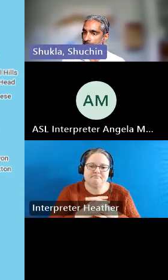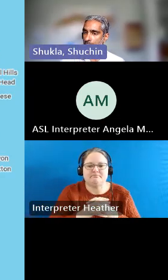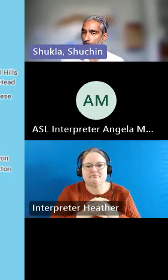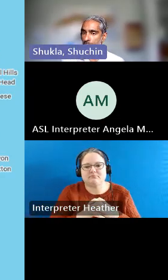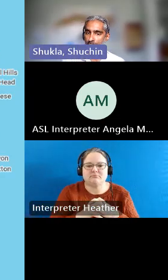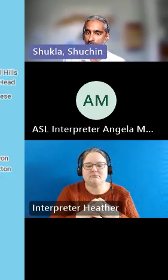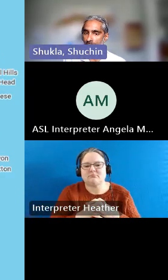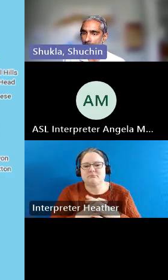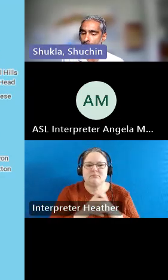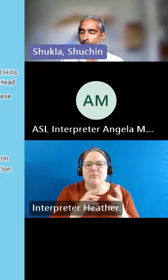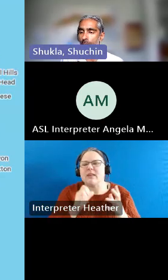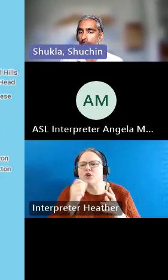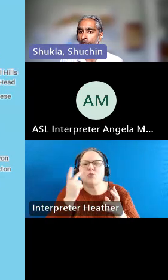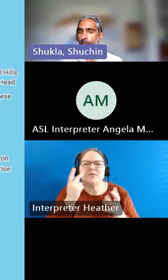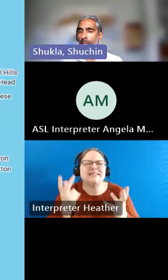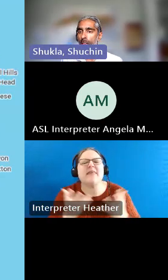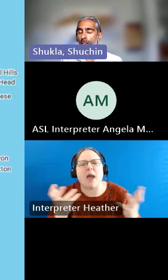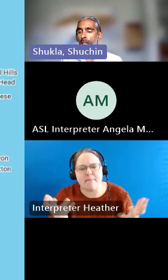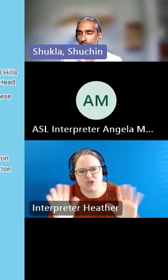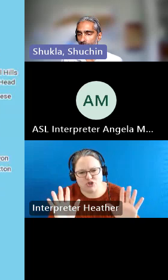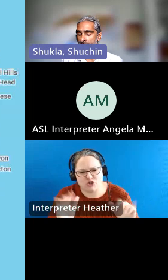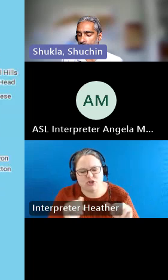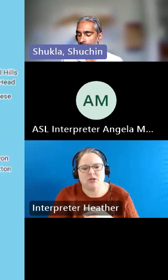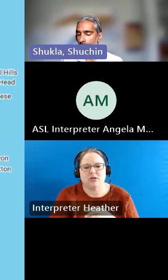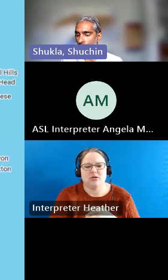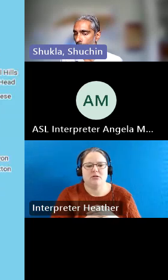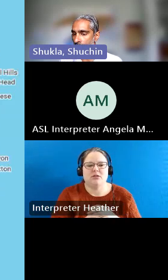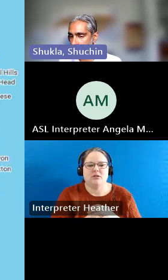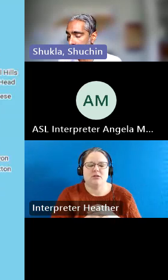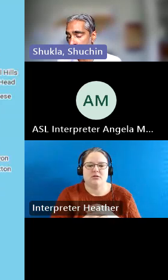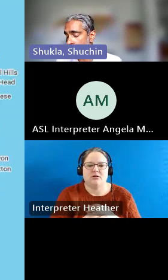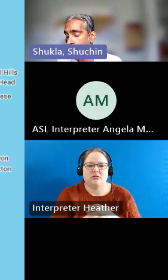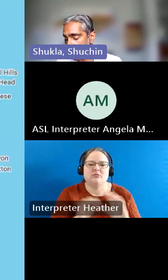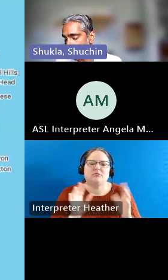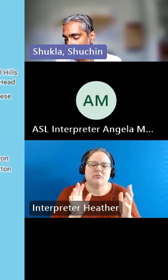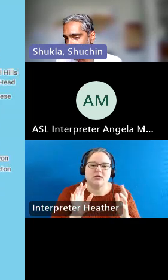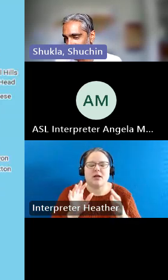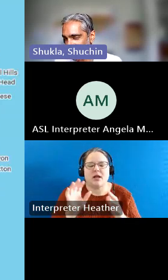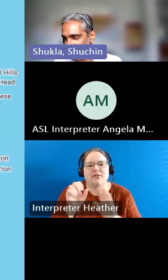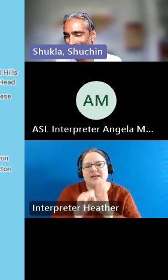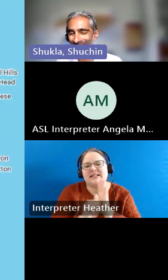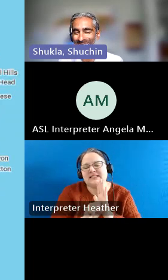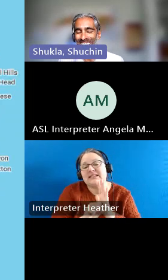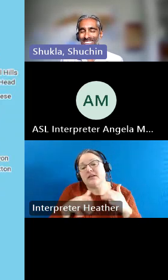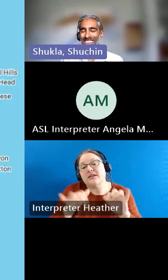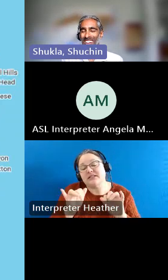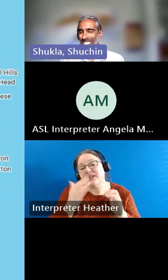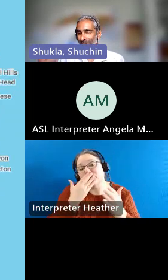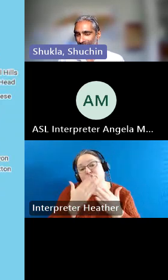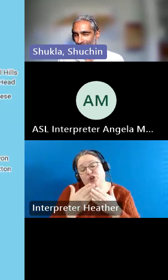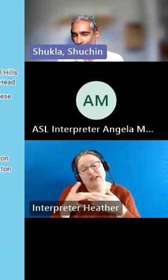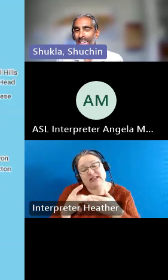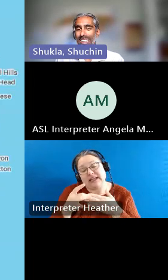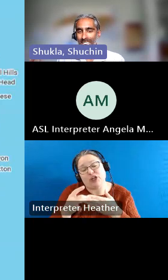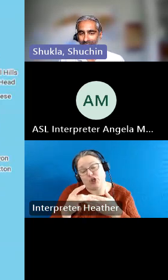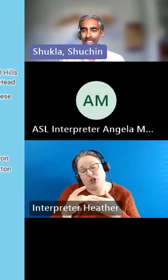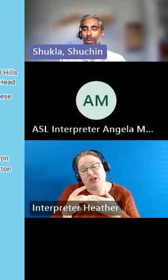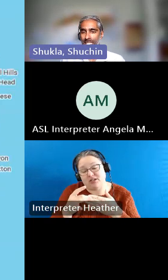places where you don't see so much action on this map. And so that's, the state is an awesome leadership and an